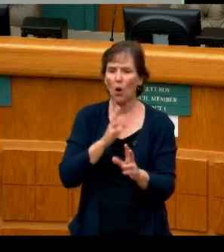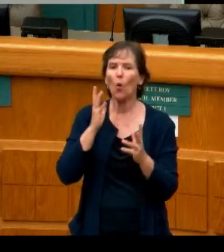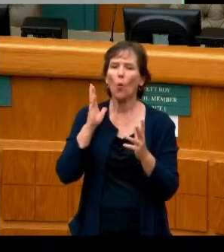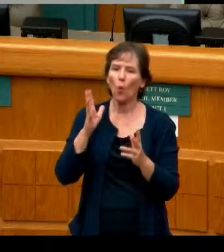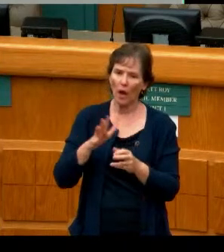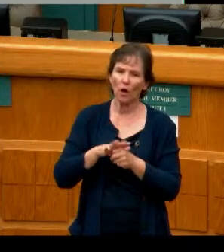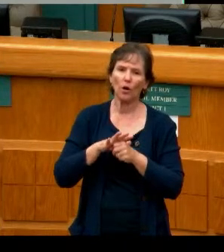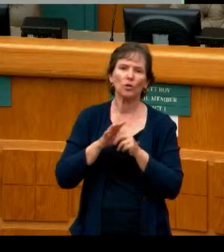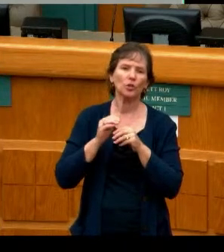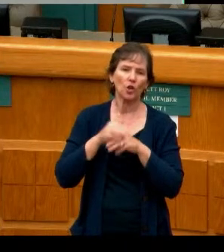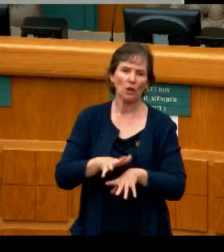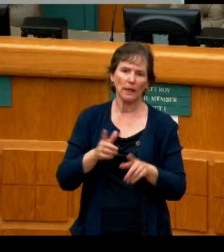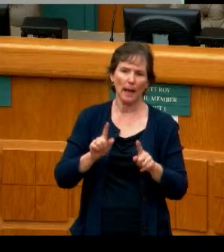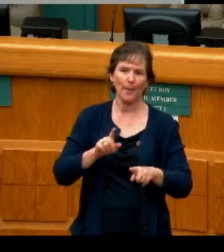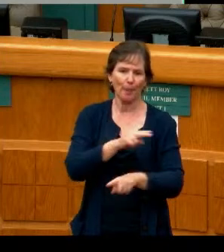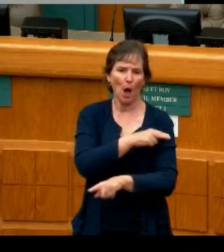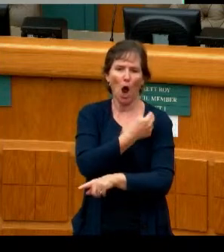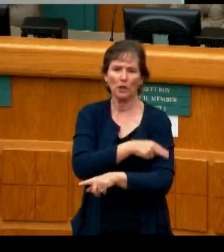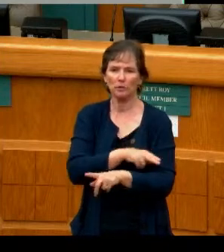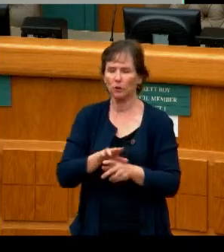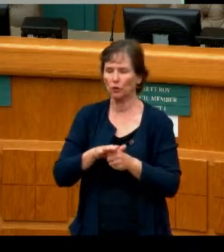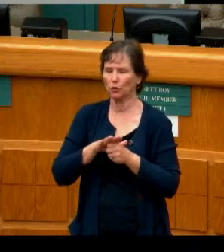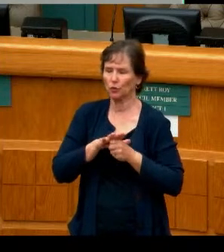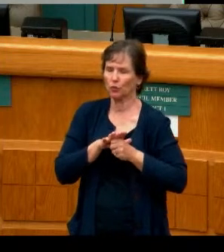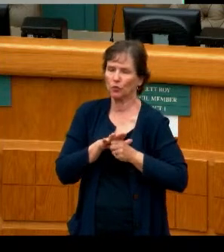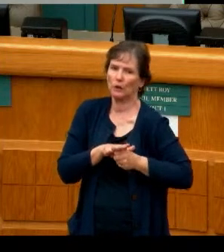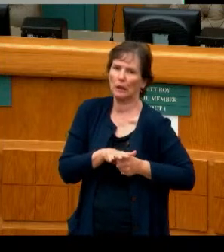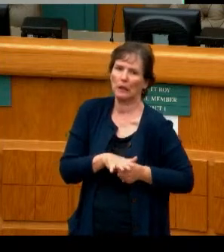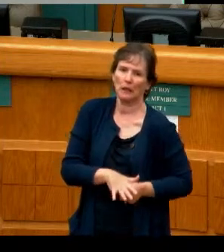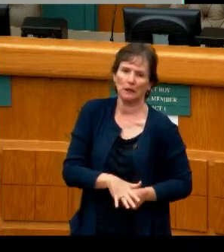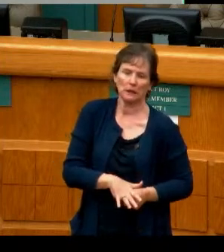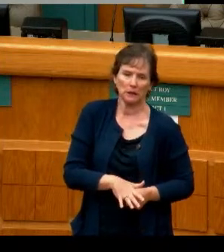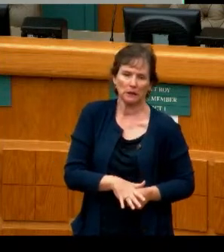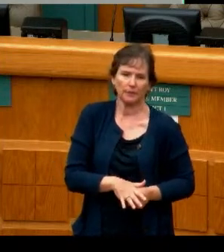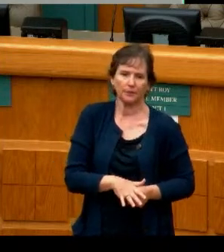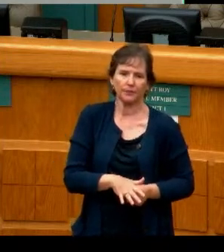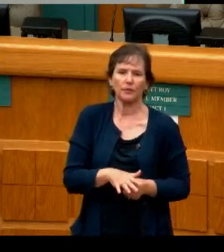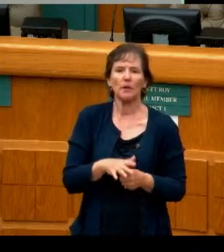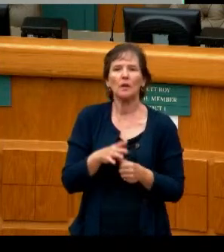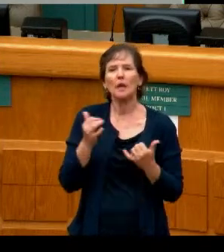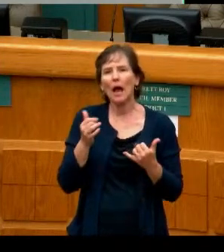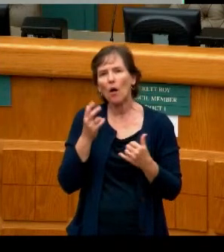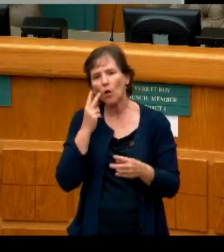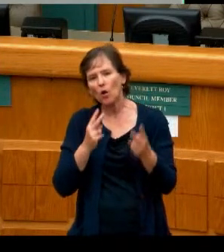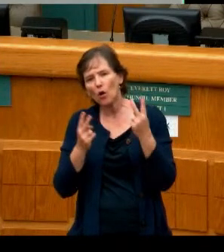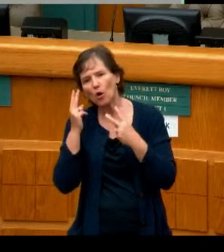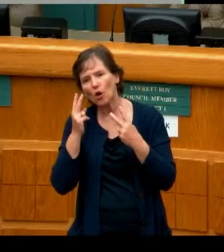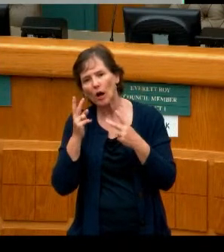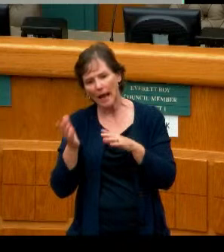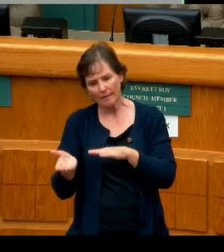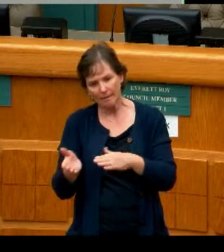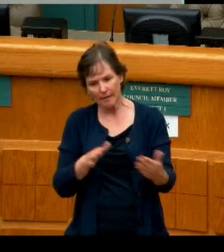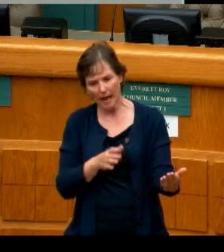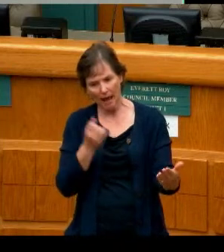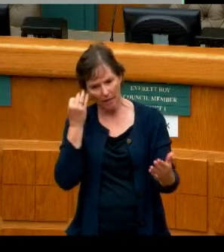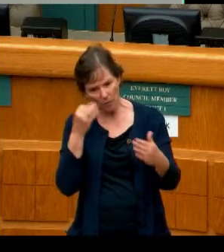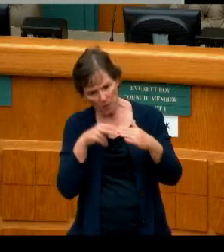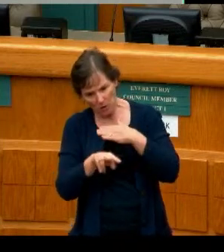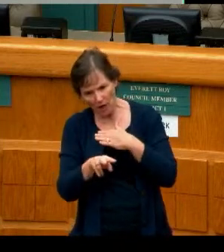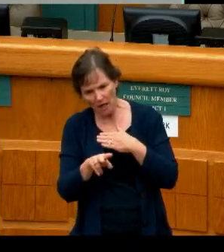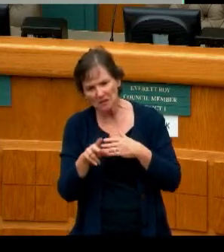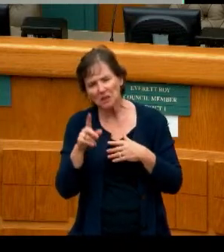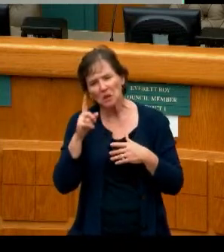it's not a trivial amount. It's a large amount more. It's a substantial proportion more patients that will put a huge strain on the